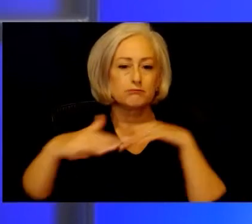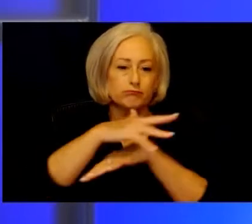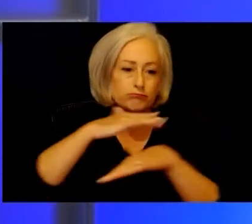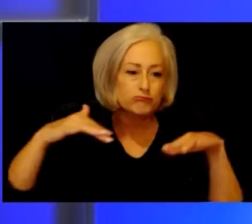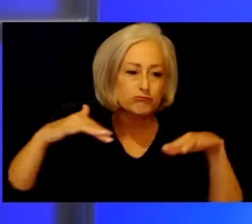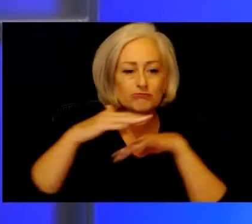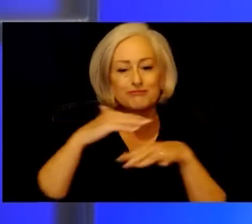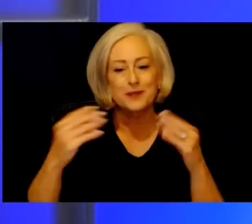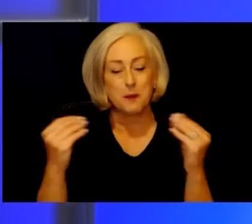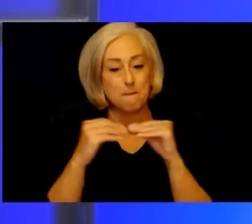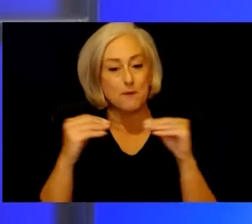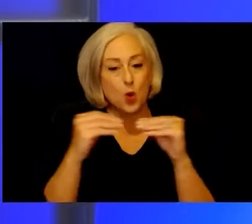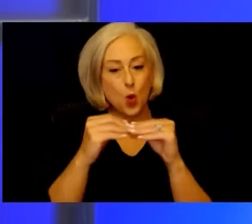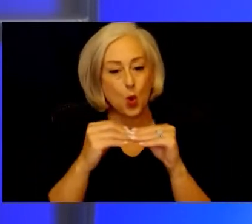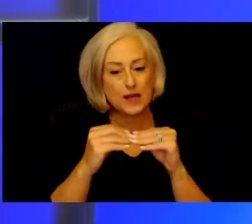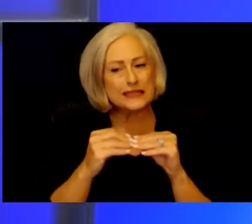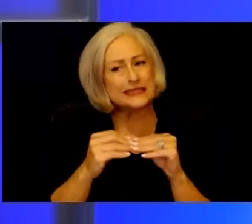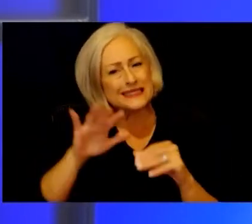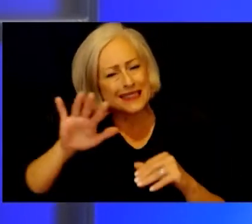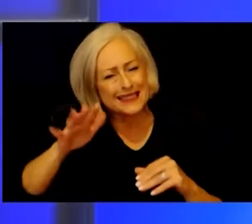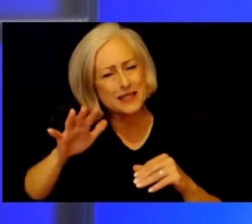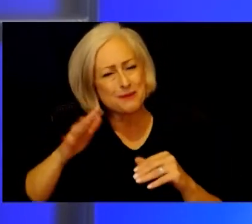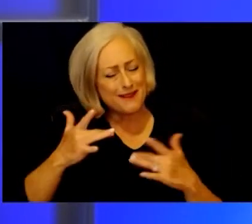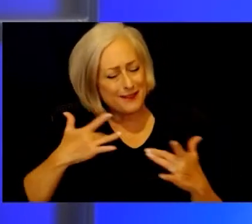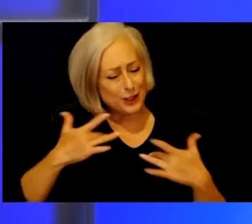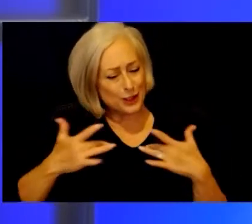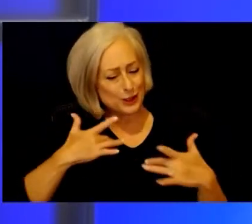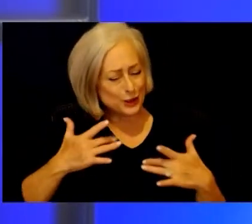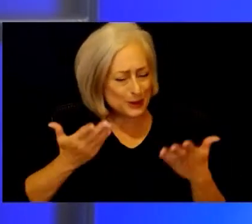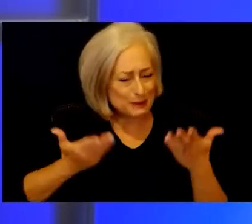a concern that it could start kind of having little